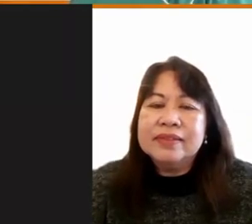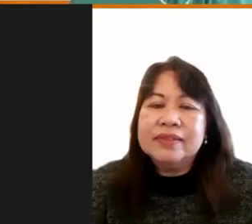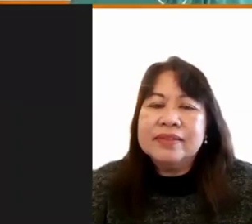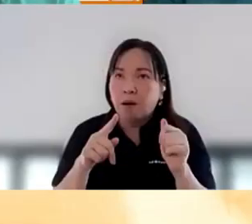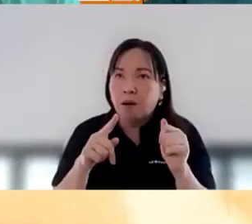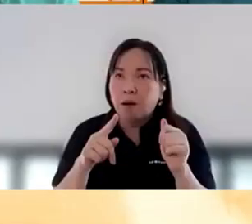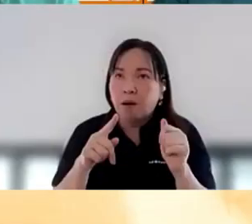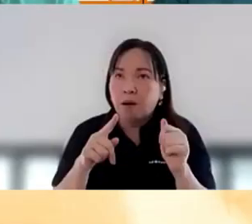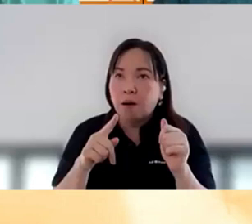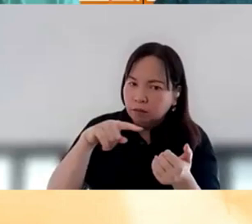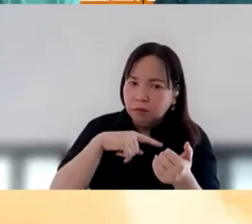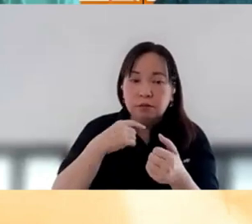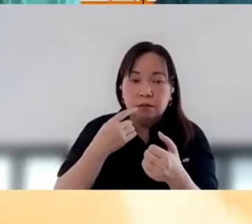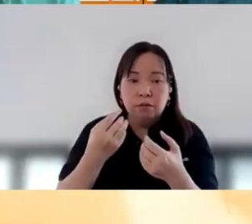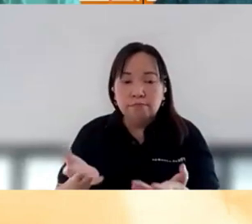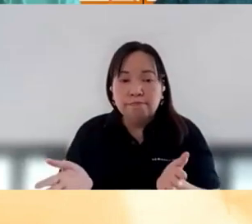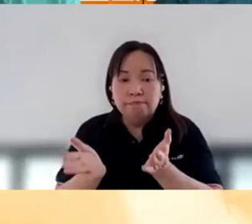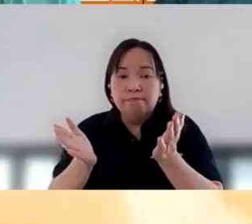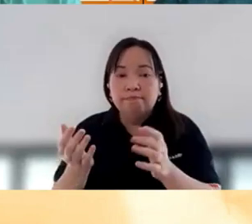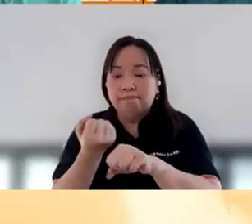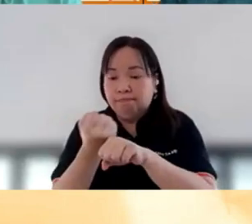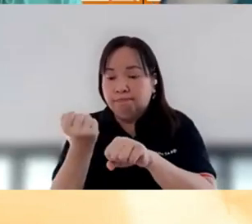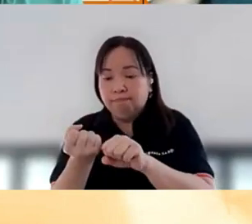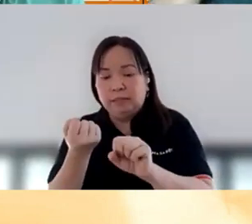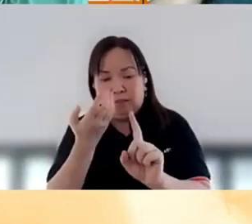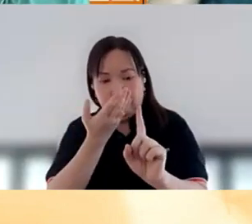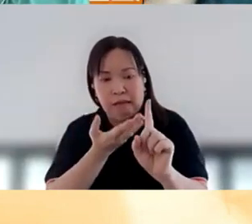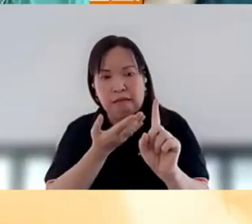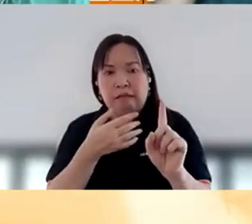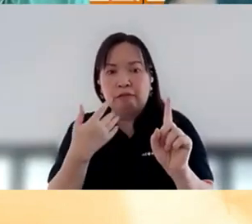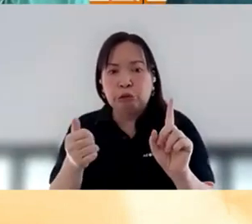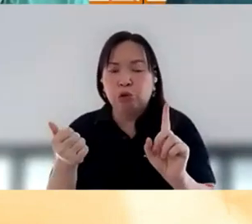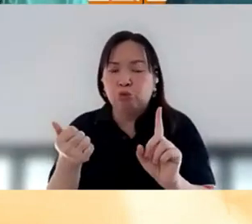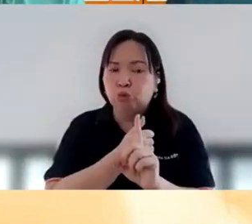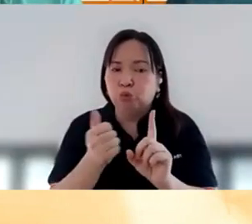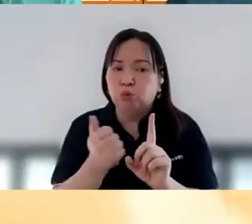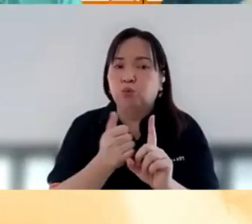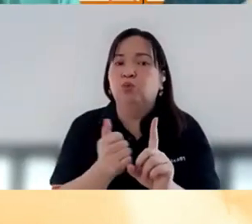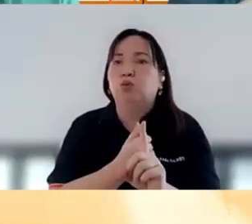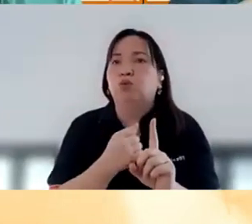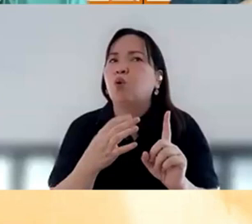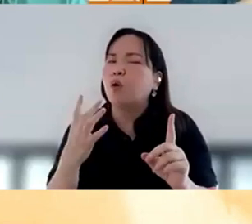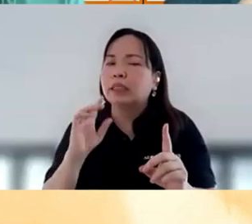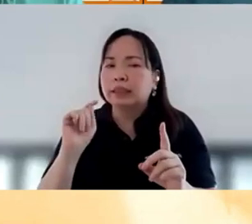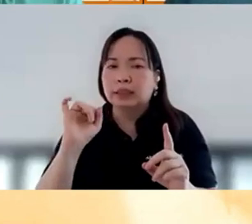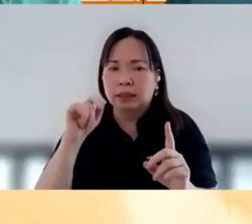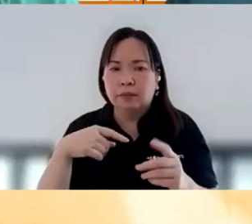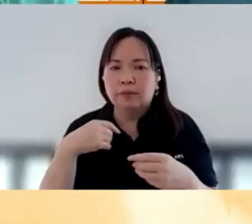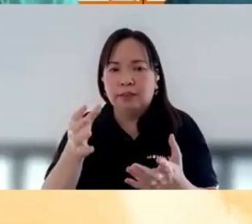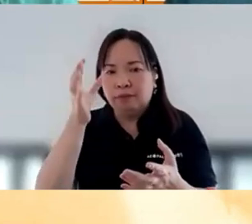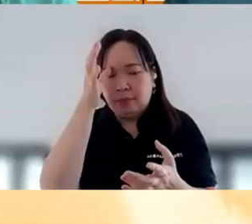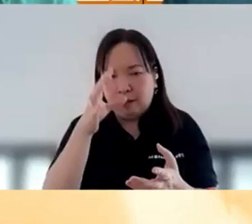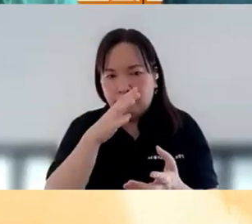build resilience on an abused child, or practical tips that we can give to parents and caregivers? Thank you. Good morning. Good